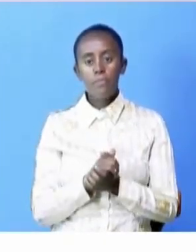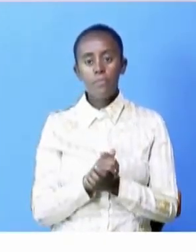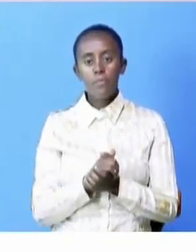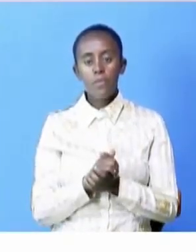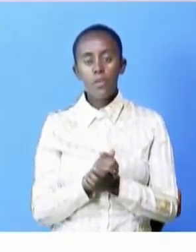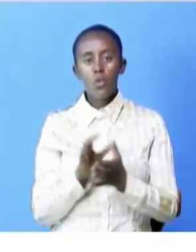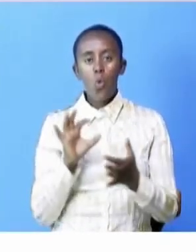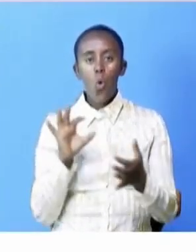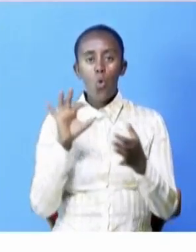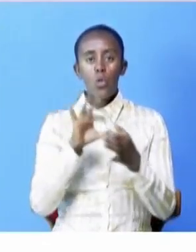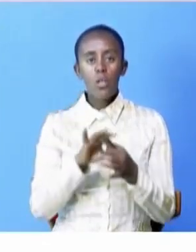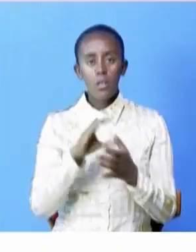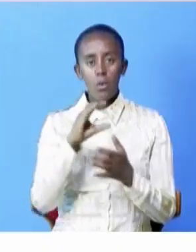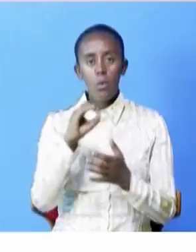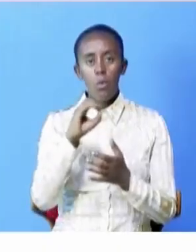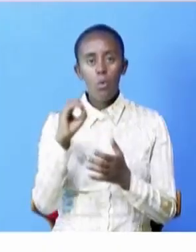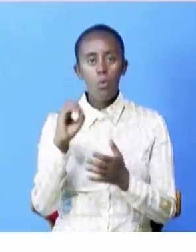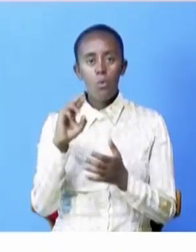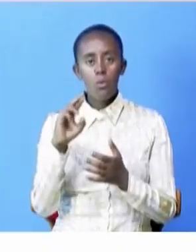coordinating